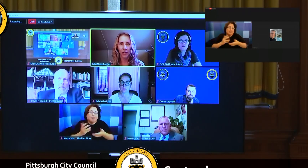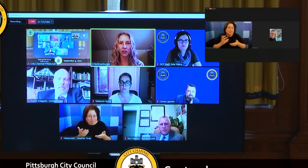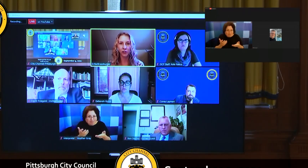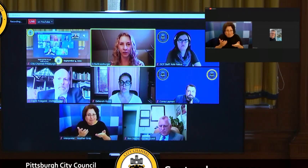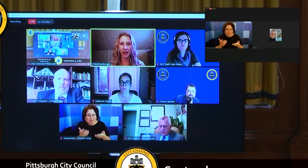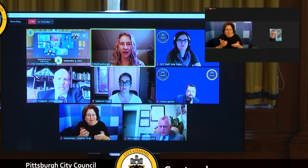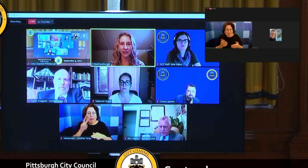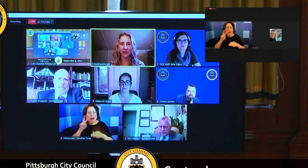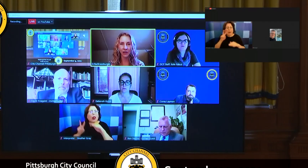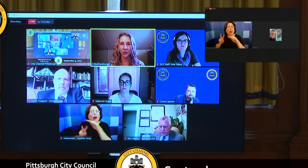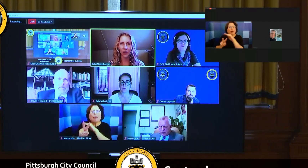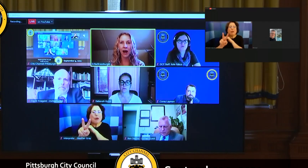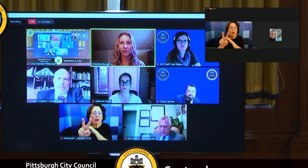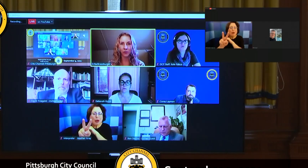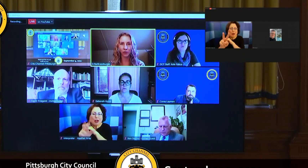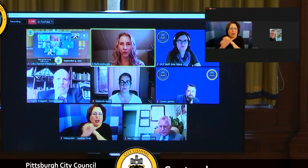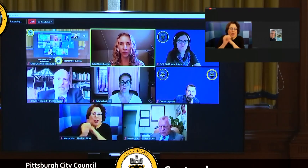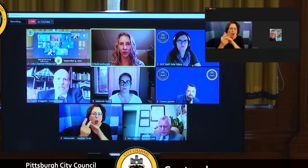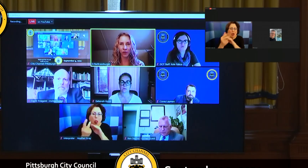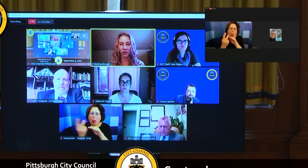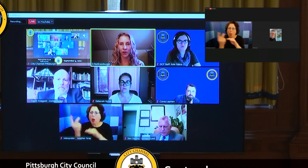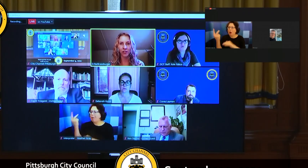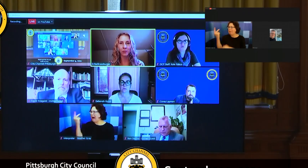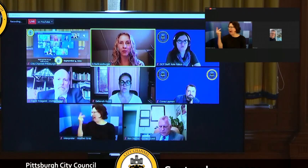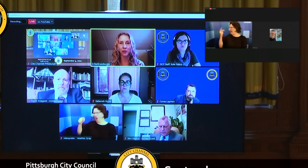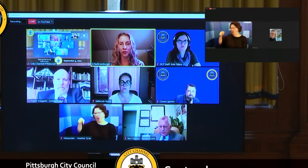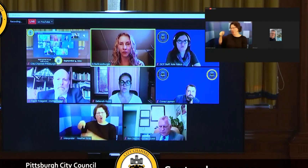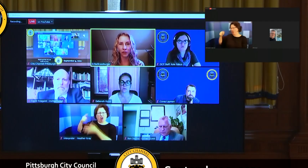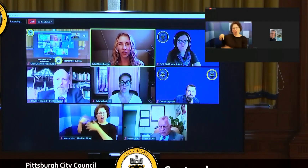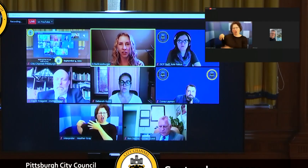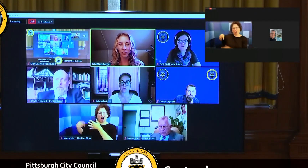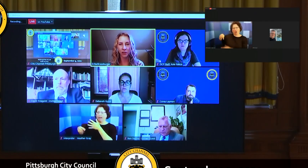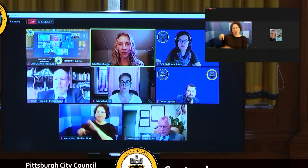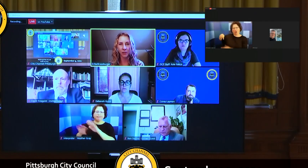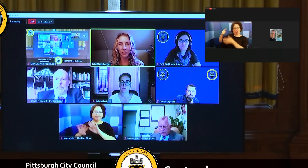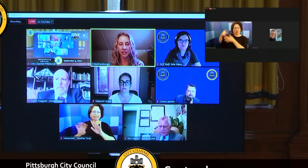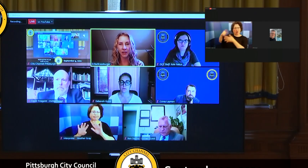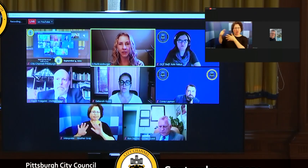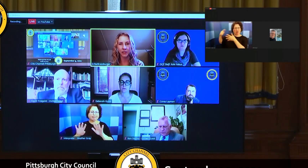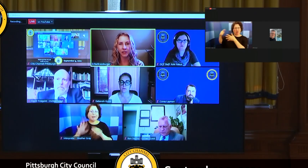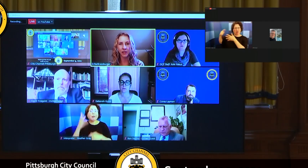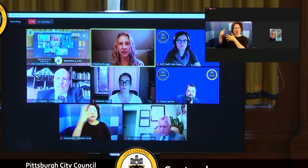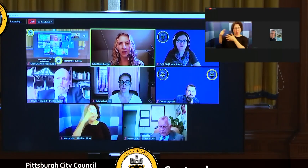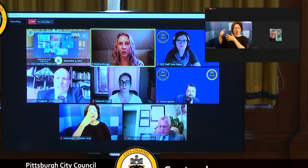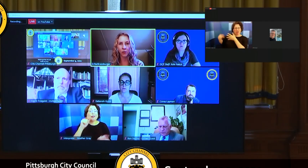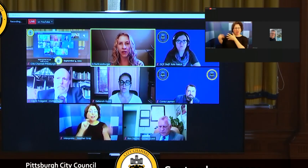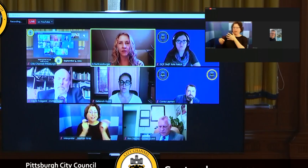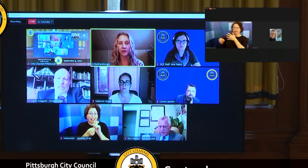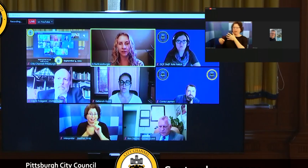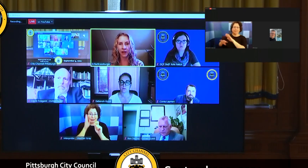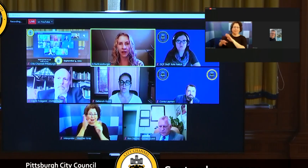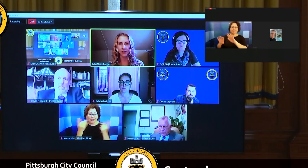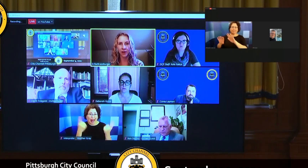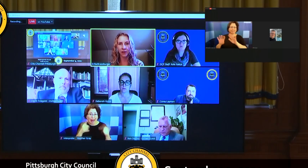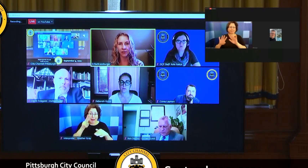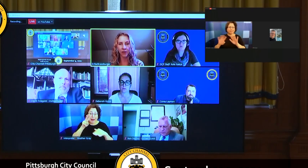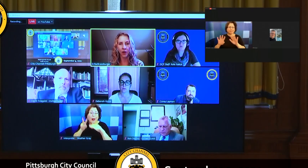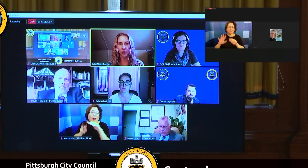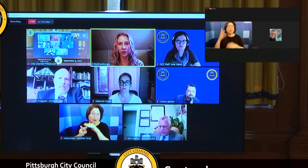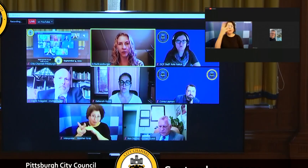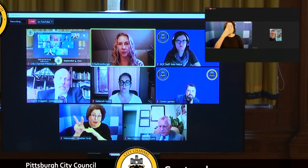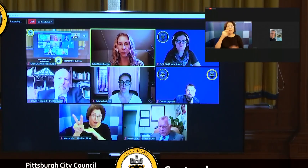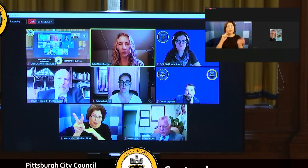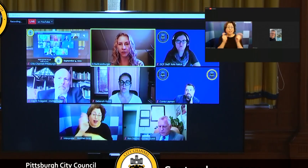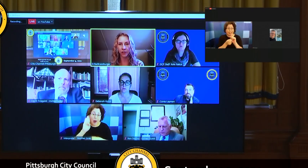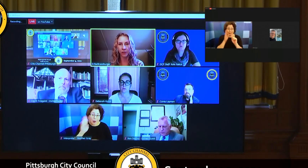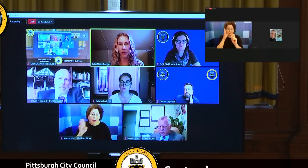forward and not to look back. We have to move forward. There are some beautiful changes that are coming to campus that will benefit the lives of not only the